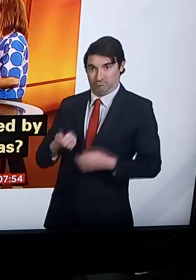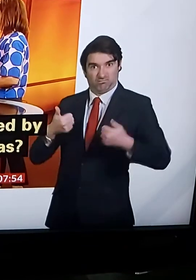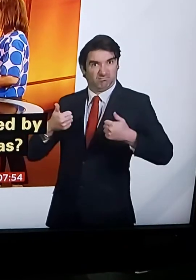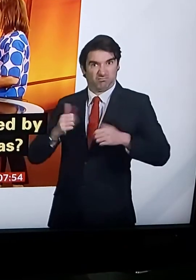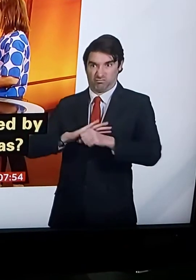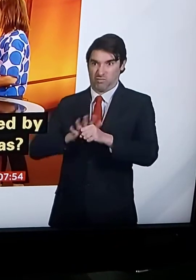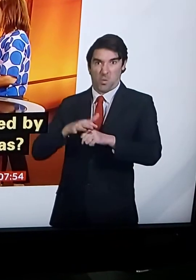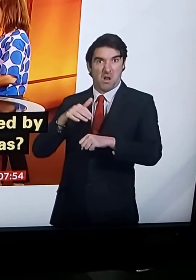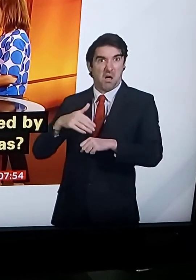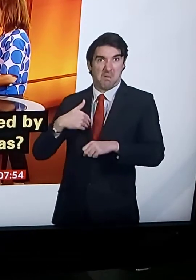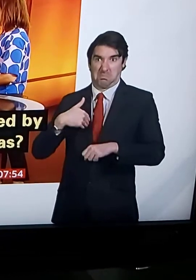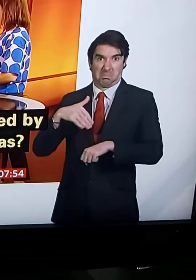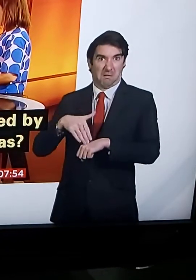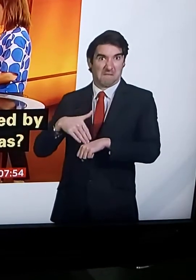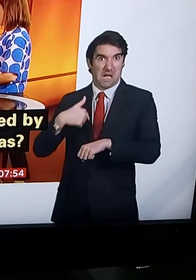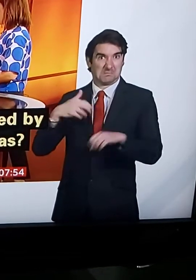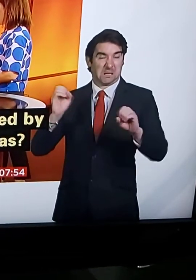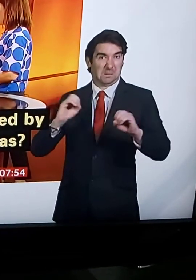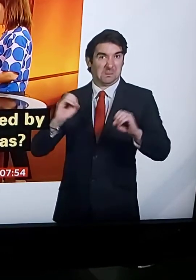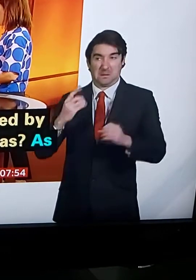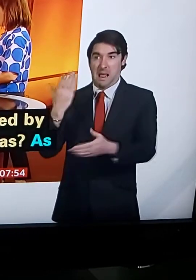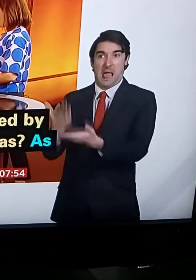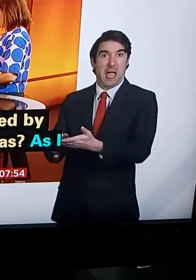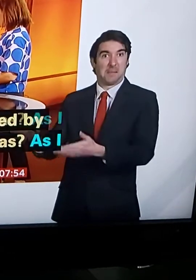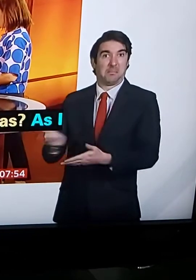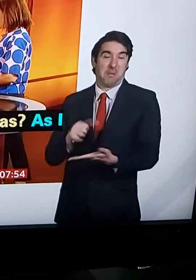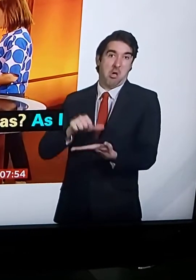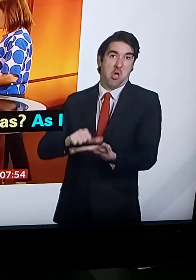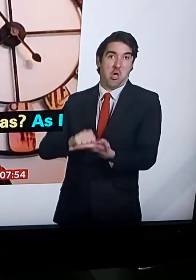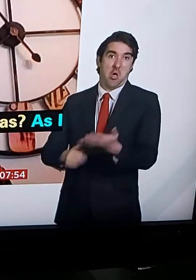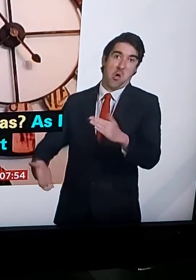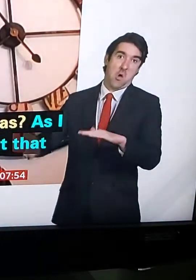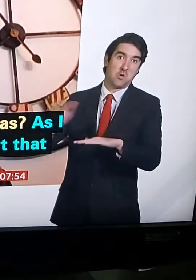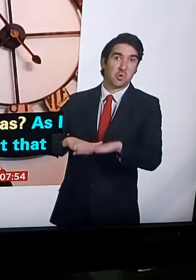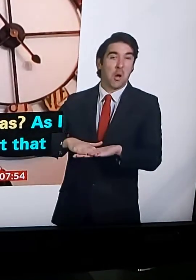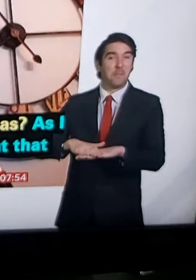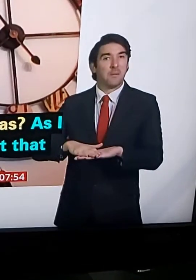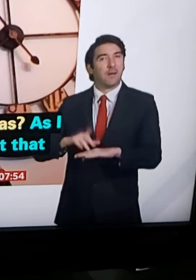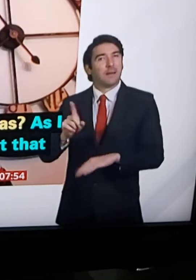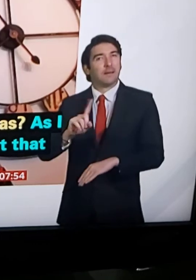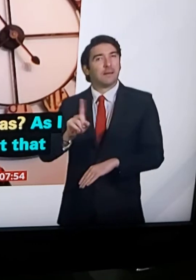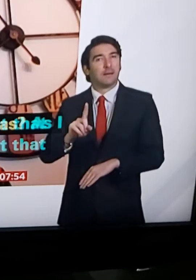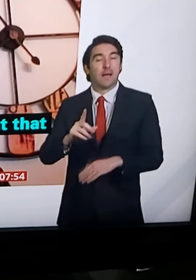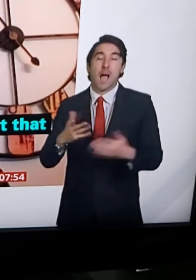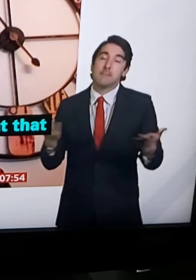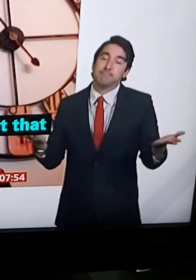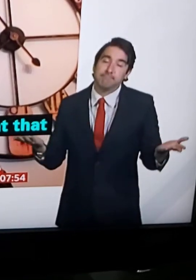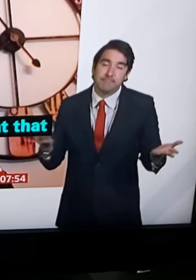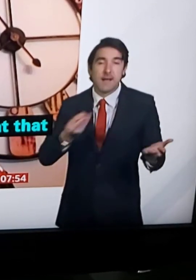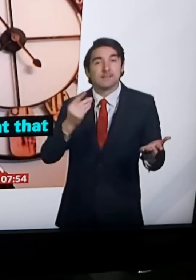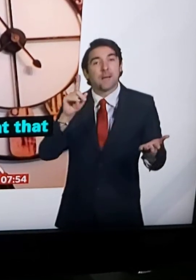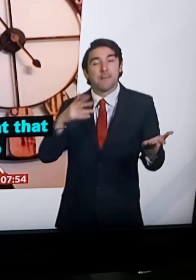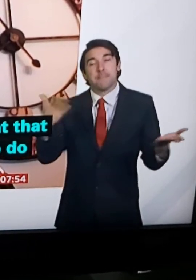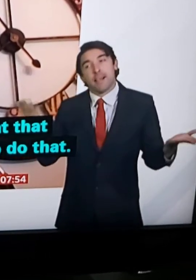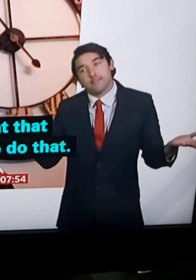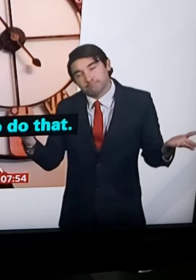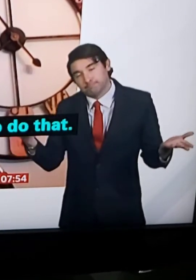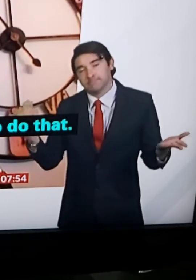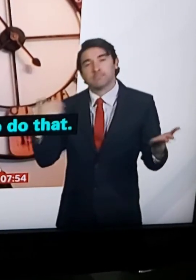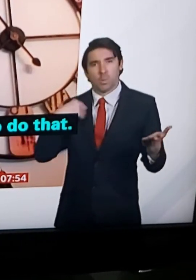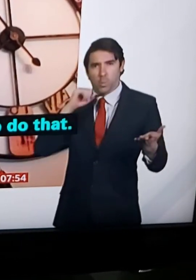Yeah, as I say, I absolutely accept that that might be some people, that might be some people who do that, but we will be using all of the data